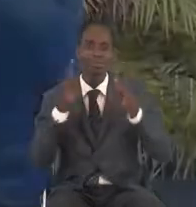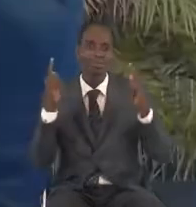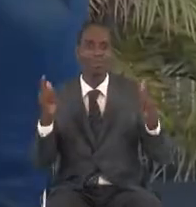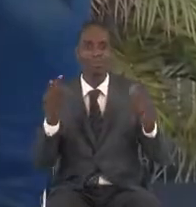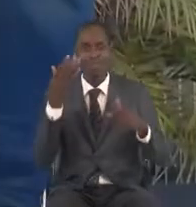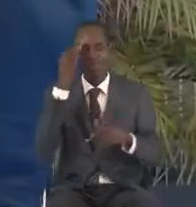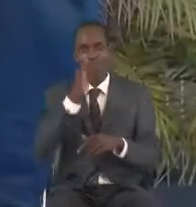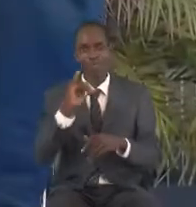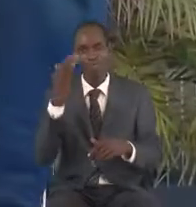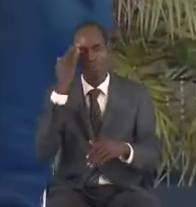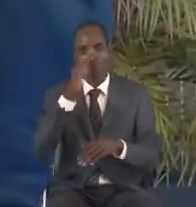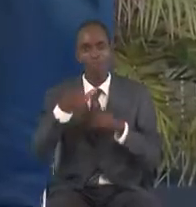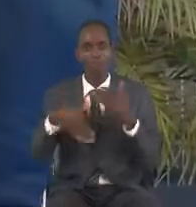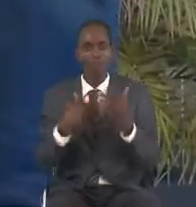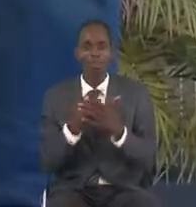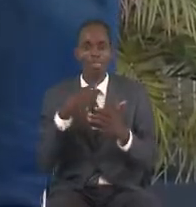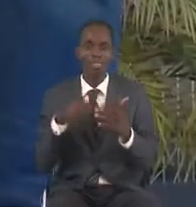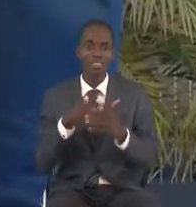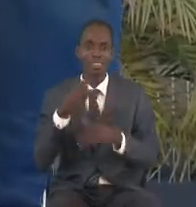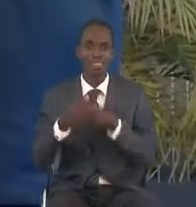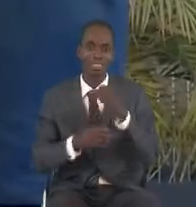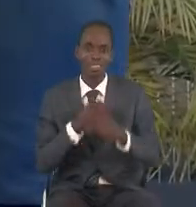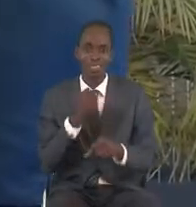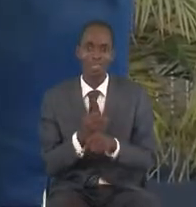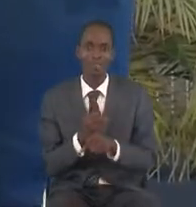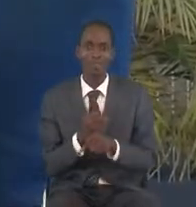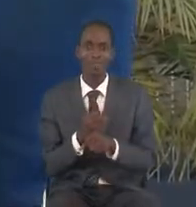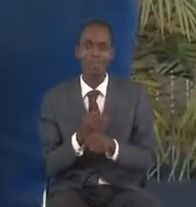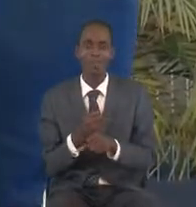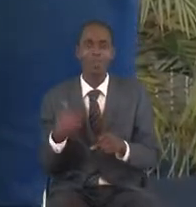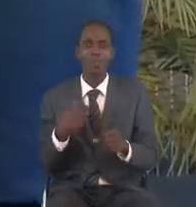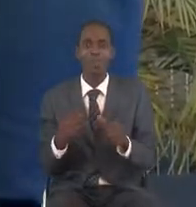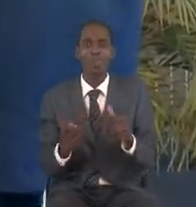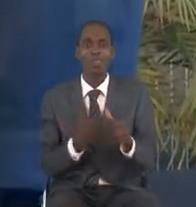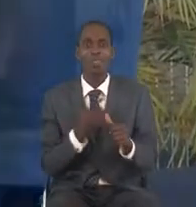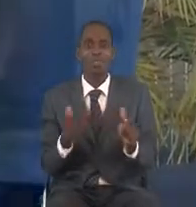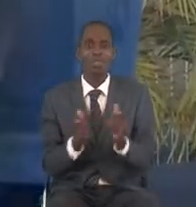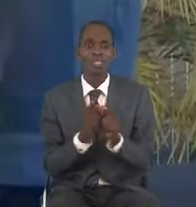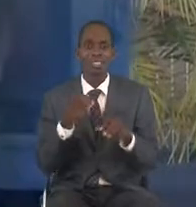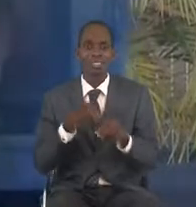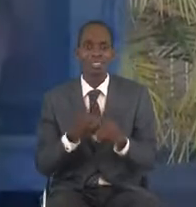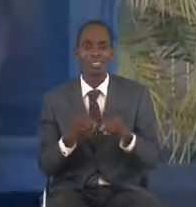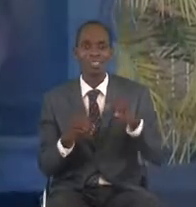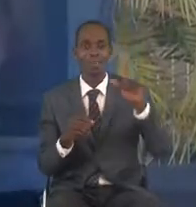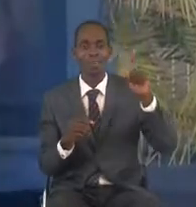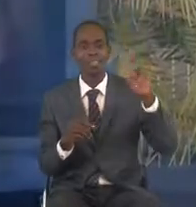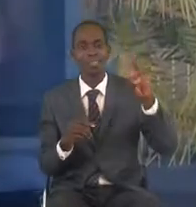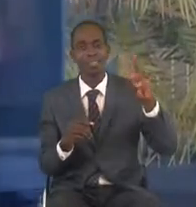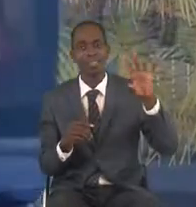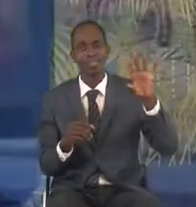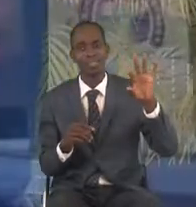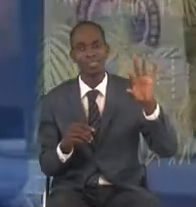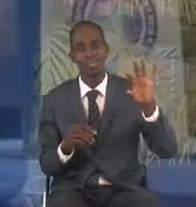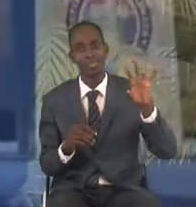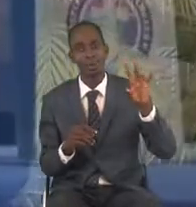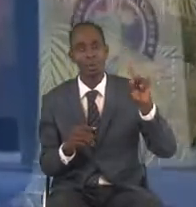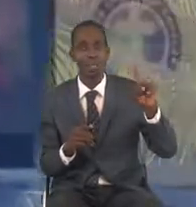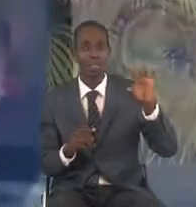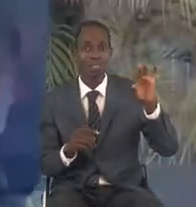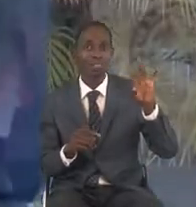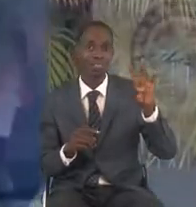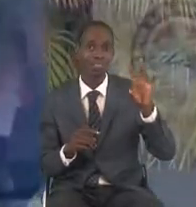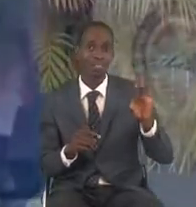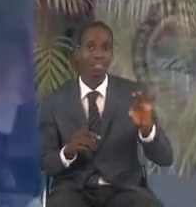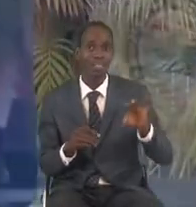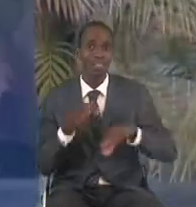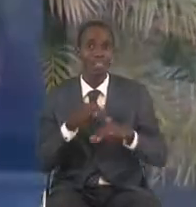all these years. We first met in 79. And right from that time,